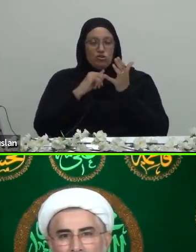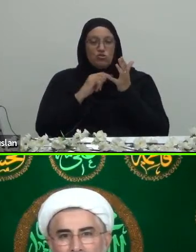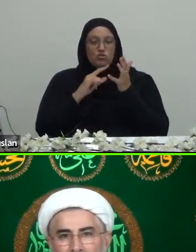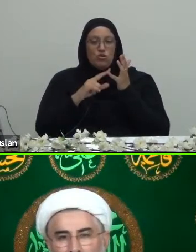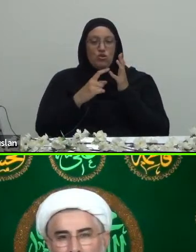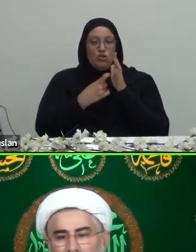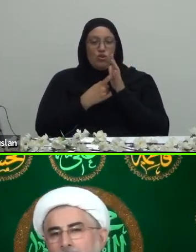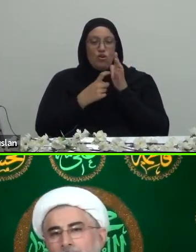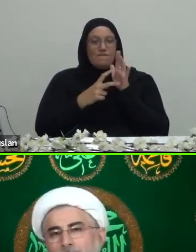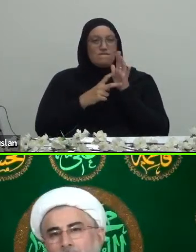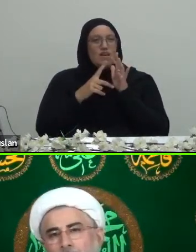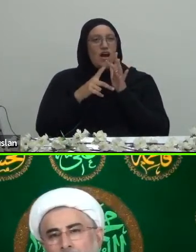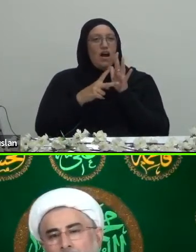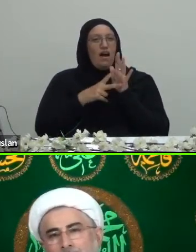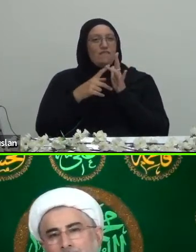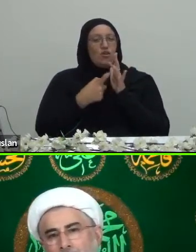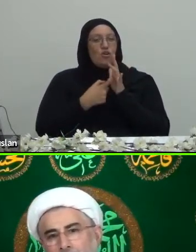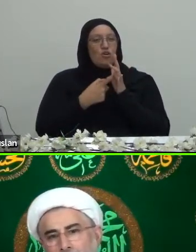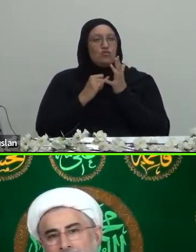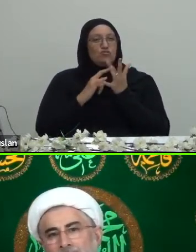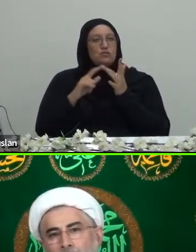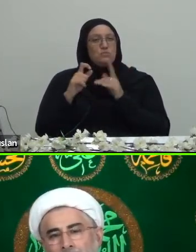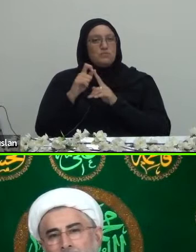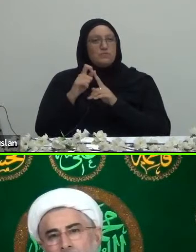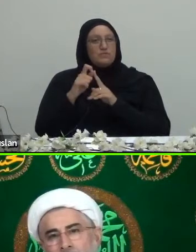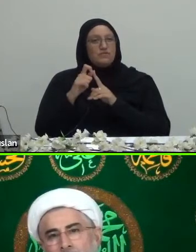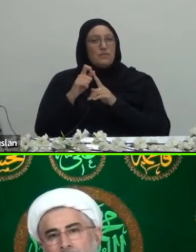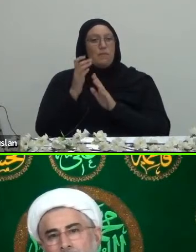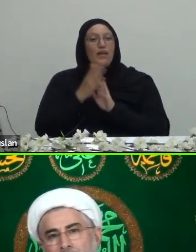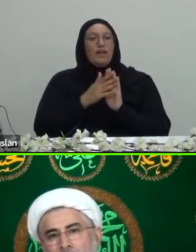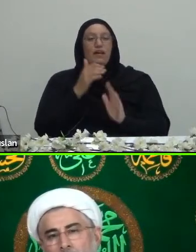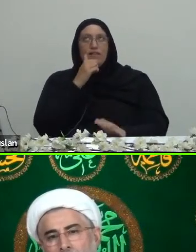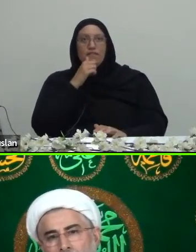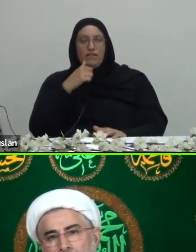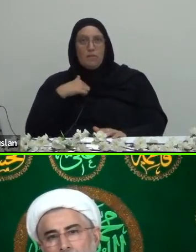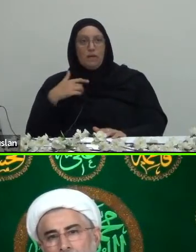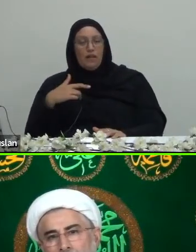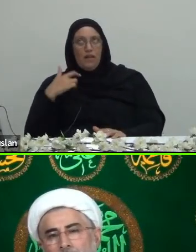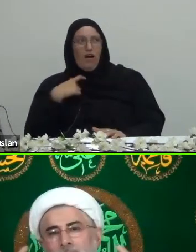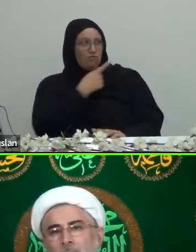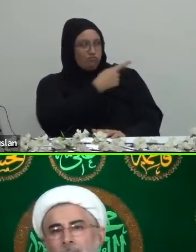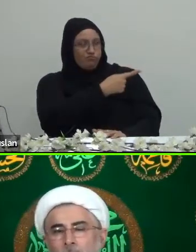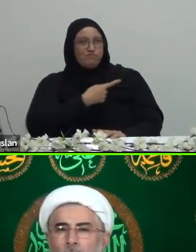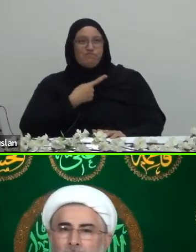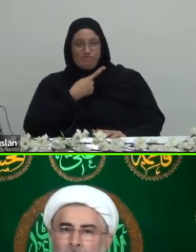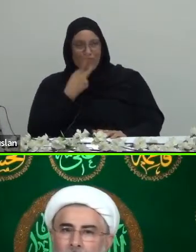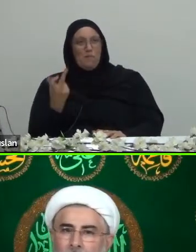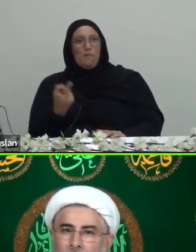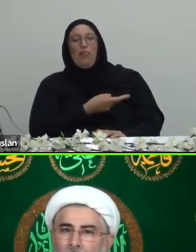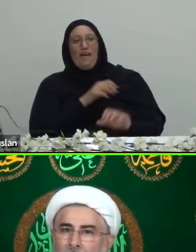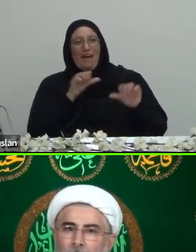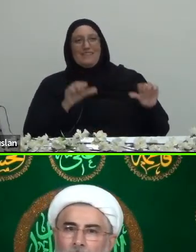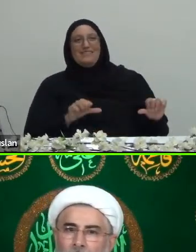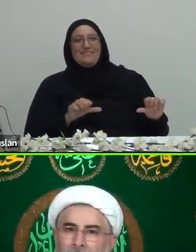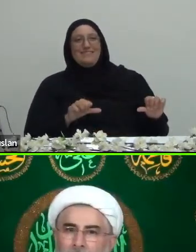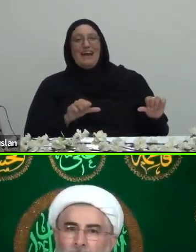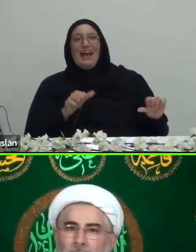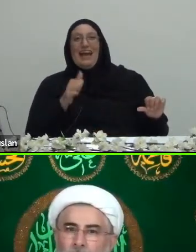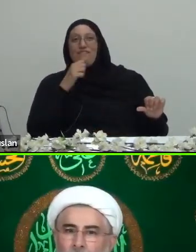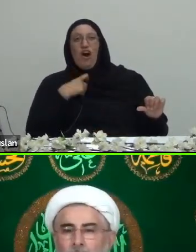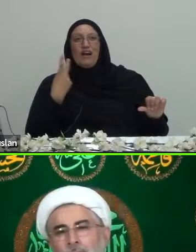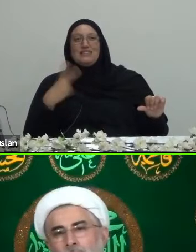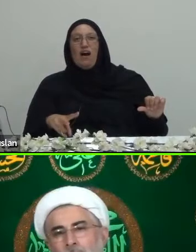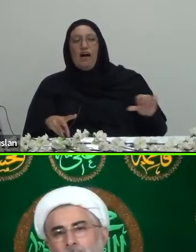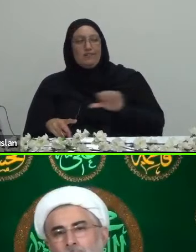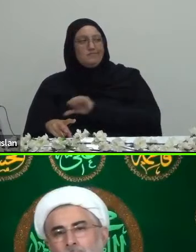far as I'm alive, it's mine and hers. But as once I die, it will be all hers, and nobody has the